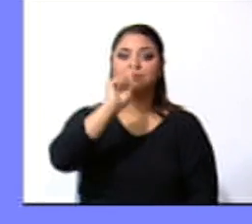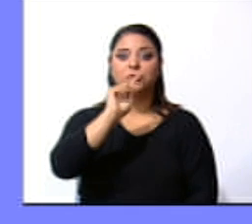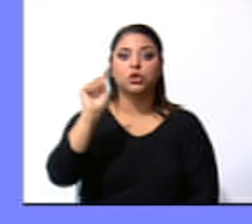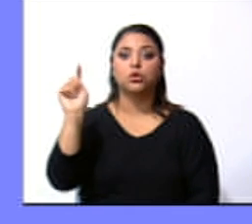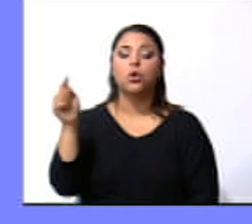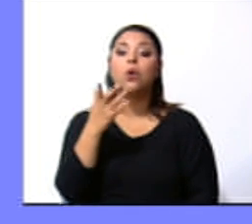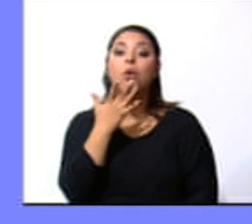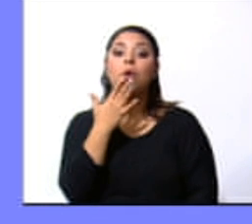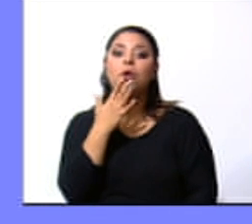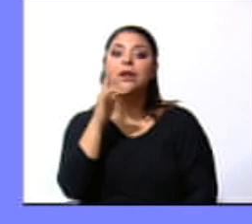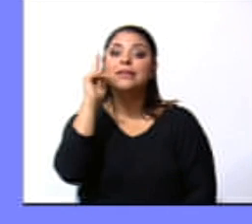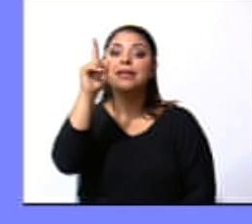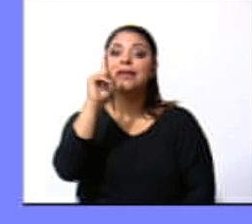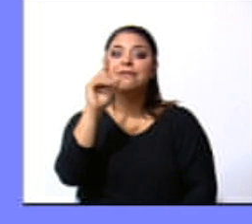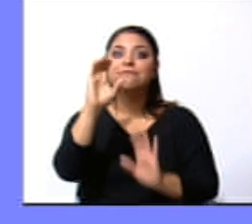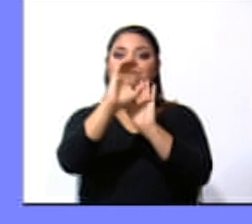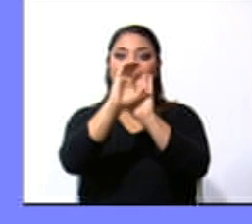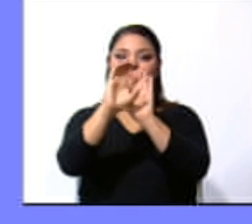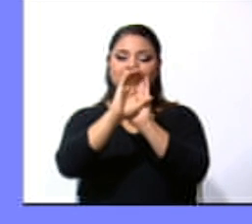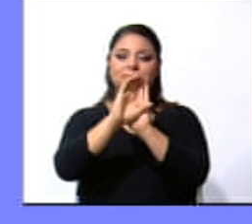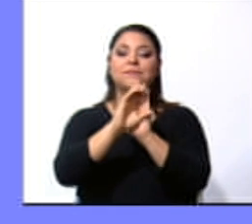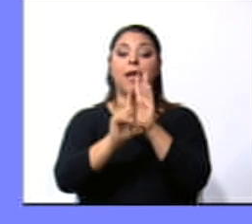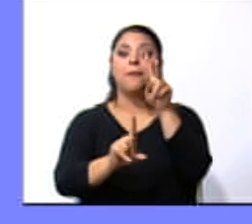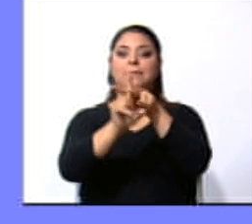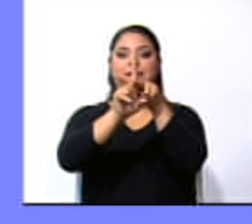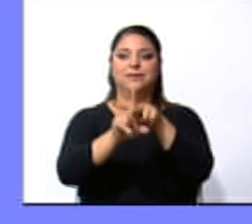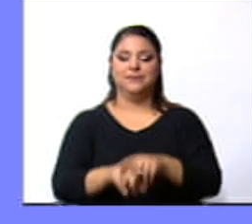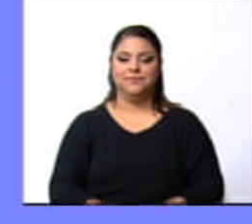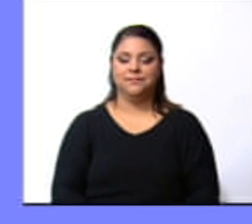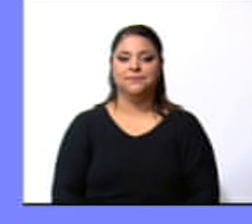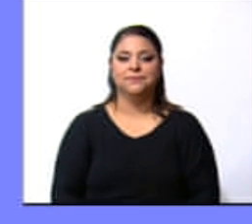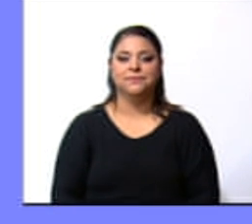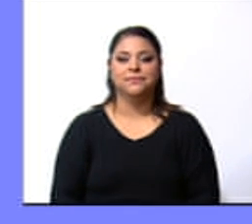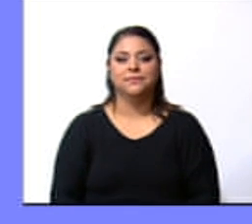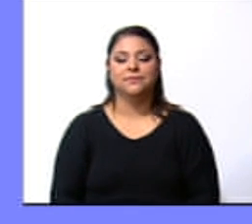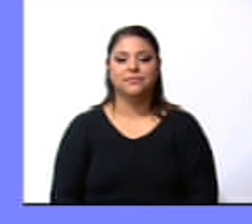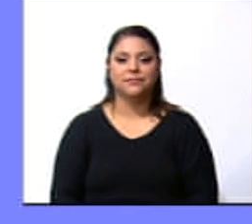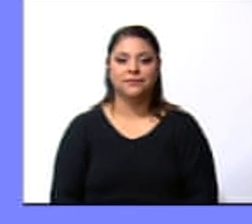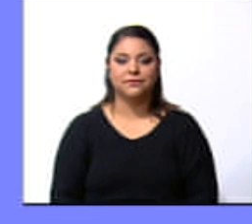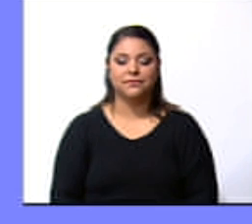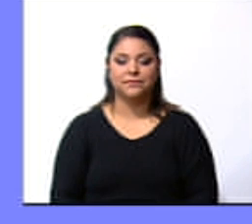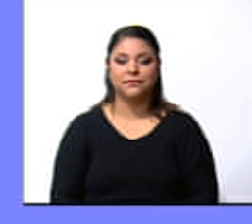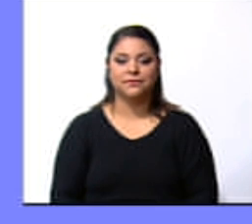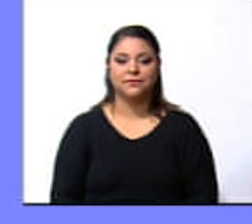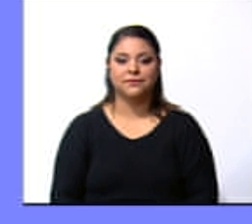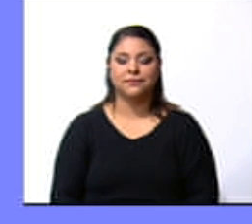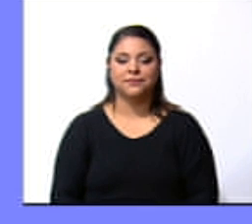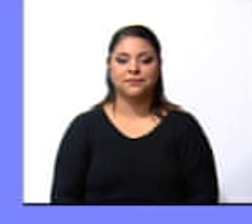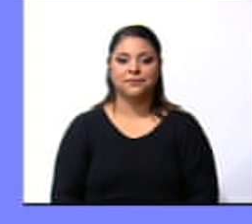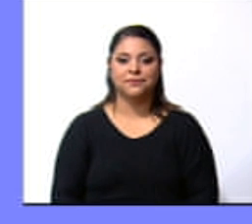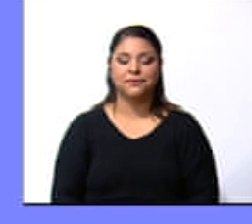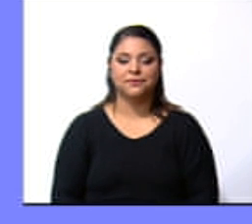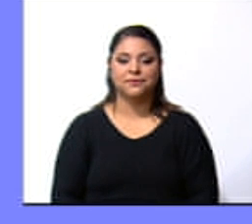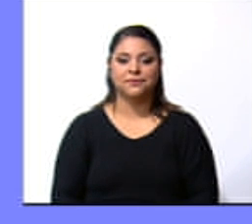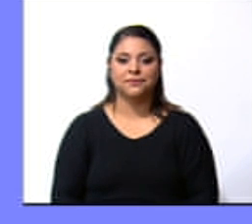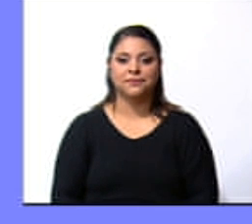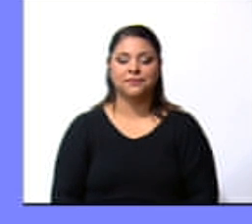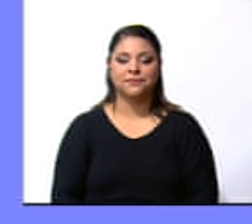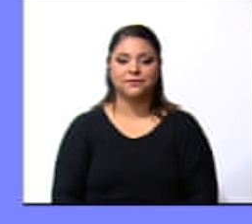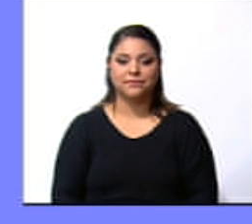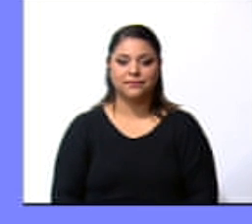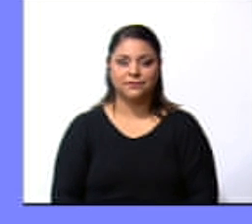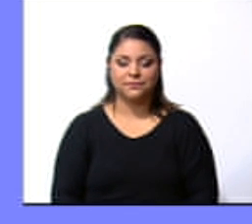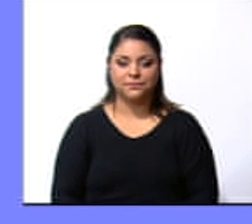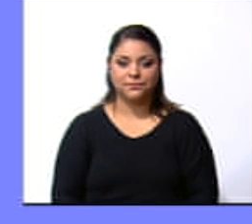appear. Rectangle by rectangle, you have to put them away or take them away,